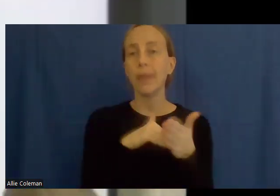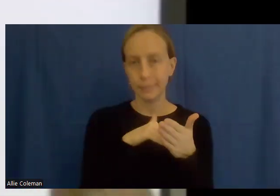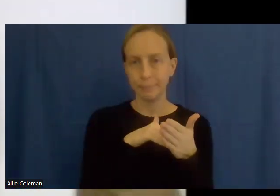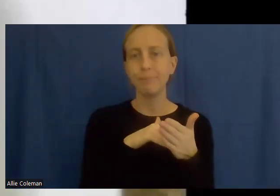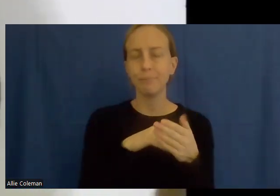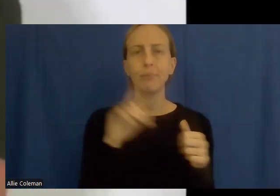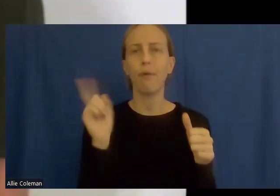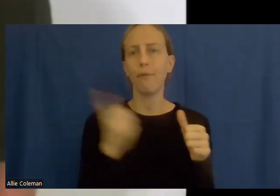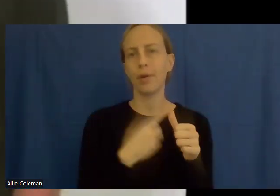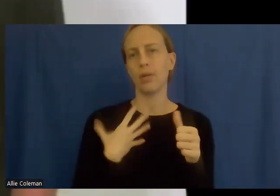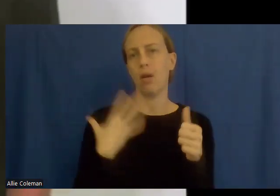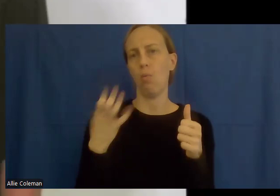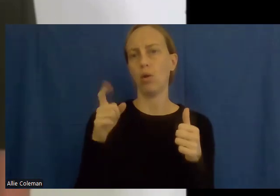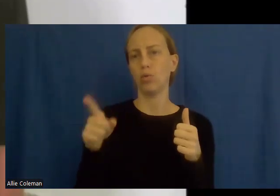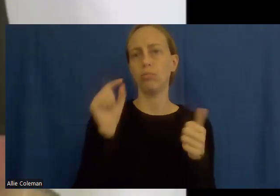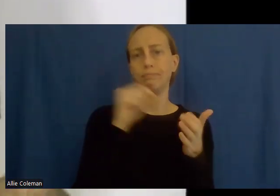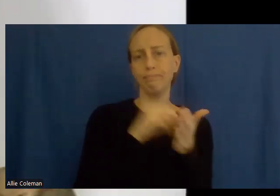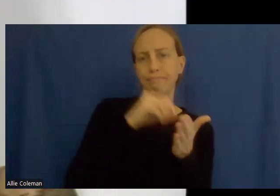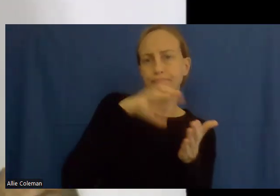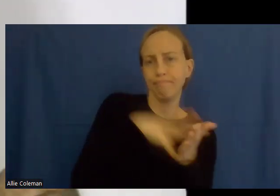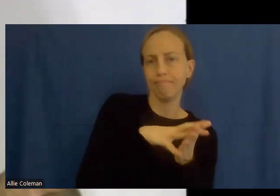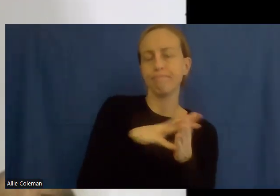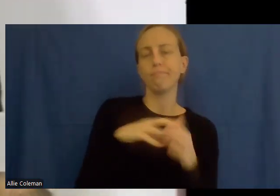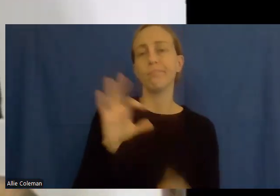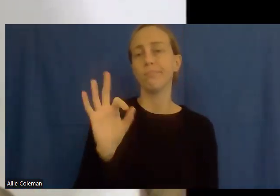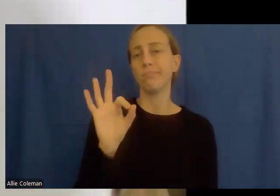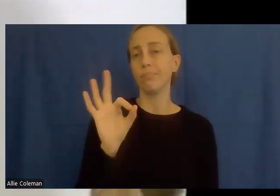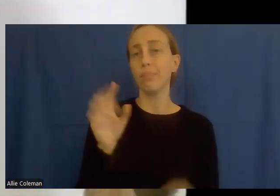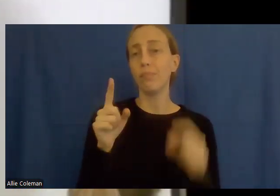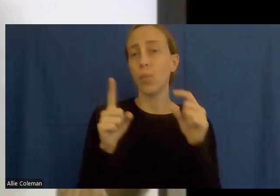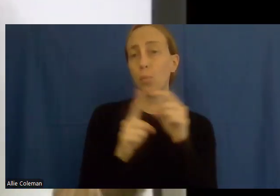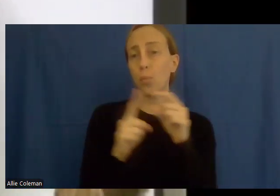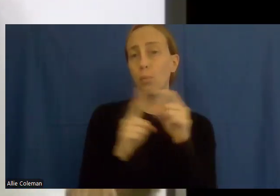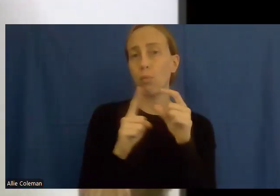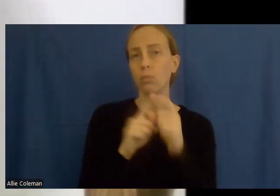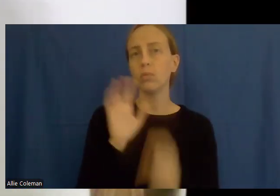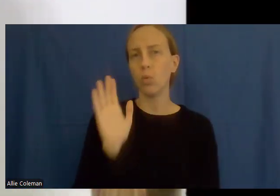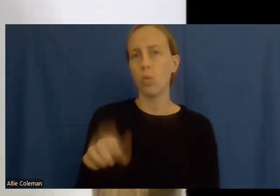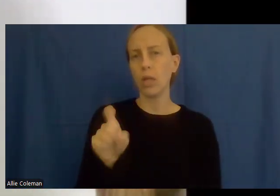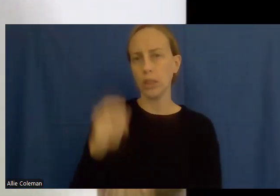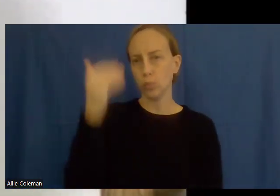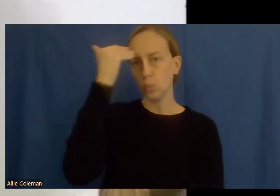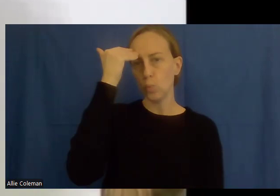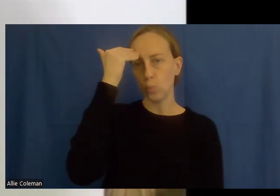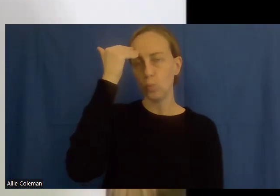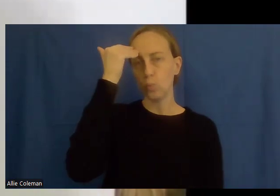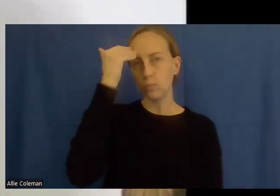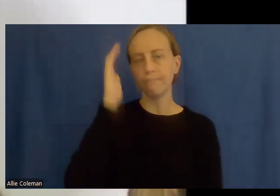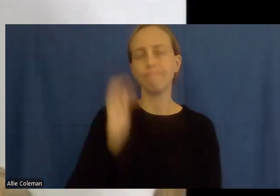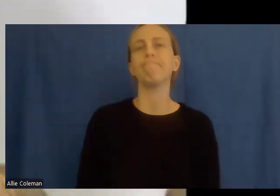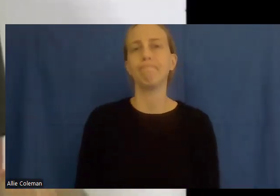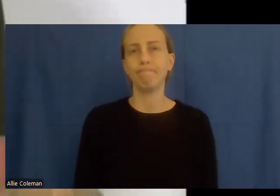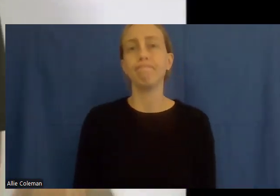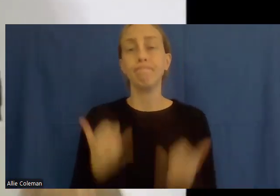your notebooks, I've got, I believe, 9 vocabulary words that we need to make sure that we know for sure and get those in. So what I've got